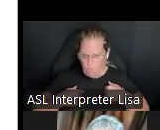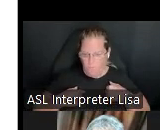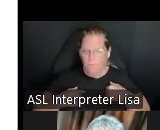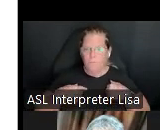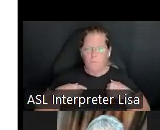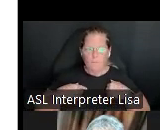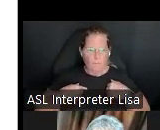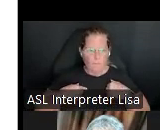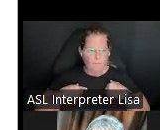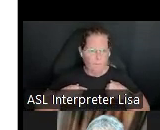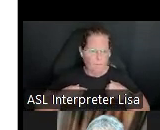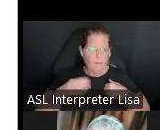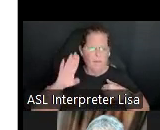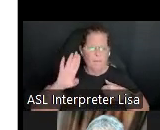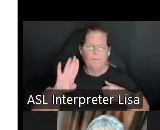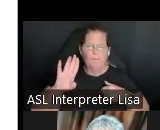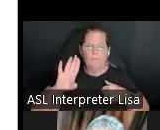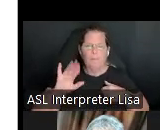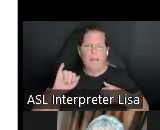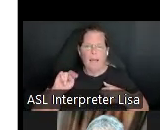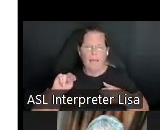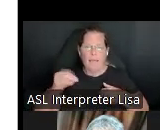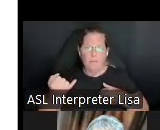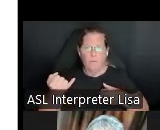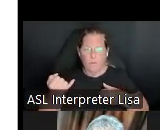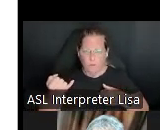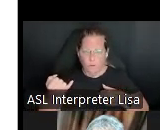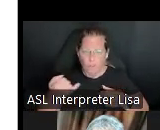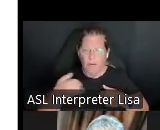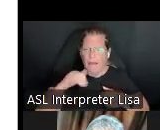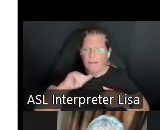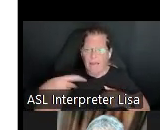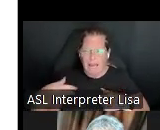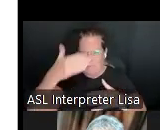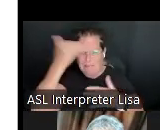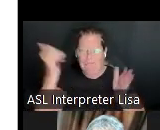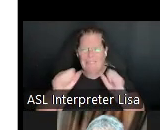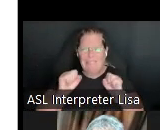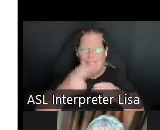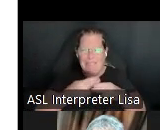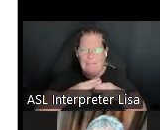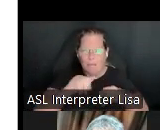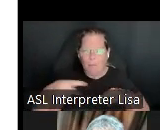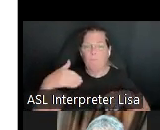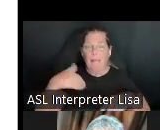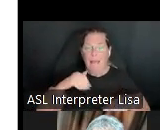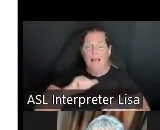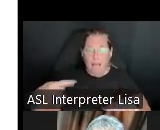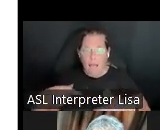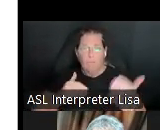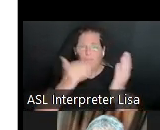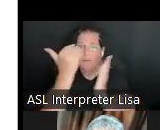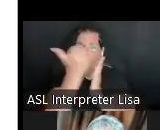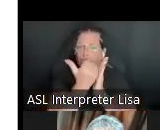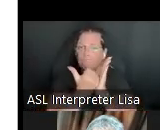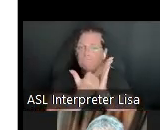has an app which you can download. I can't think of exactly what it's called at the moment. I can get you that, which lists